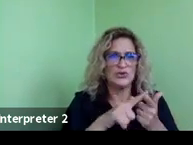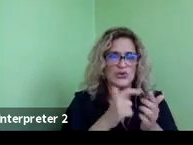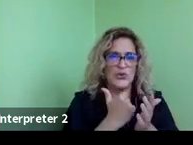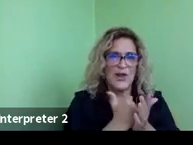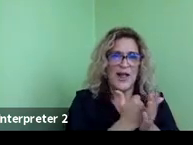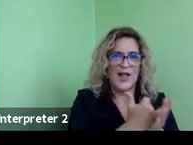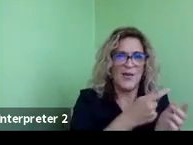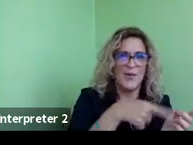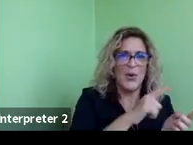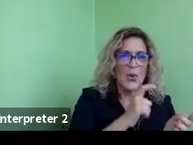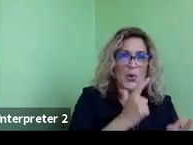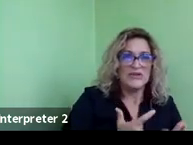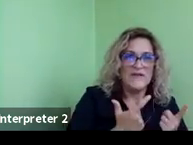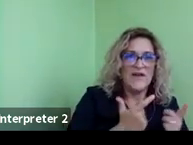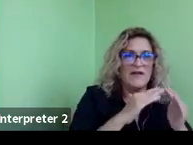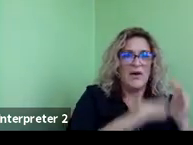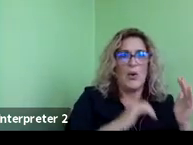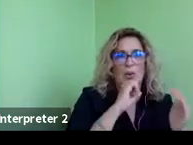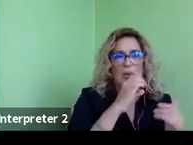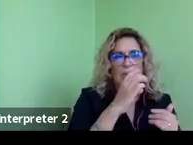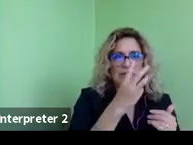on my to-do list.